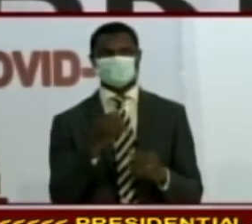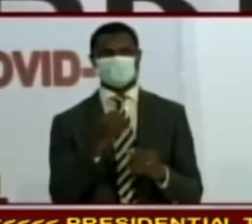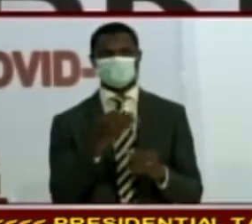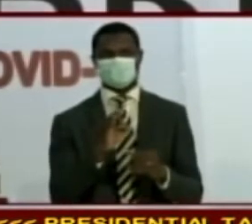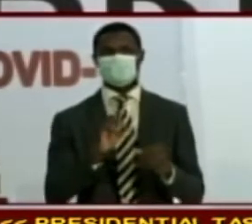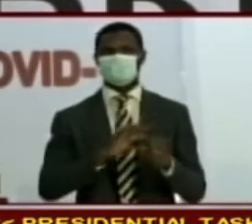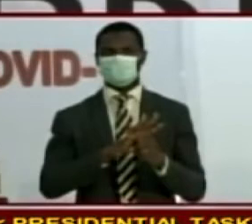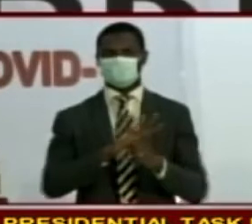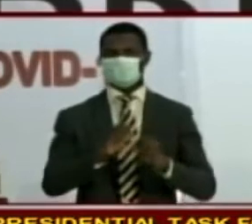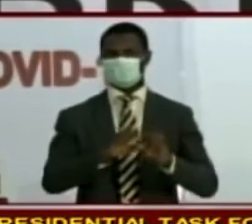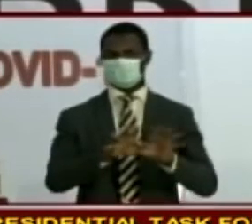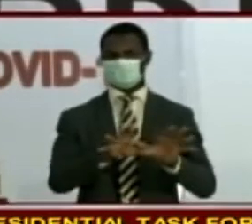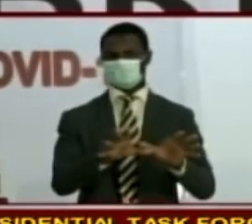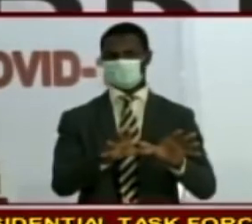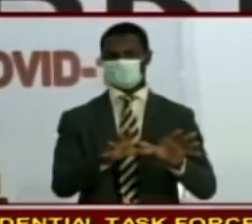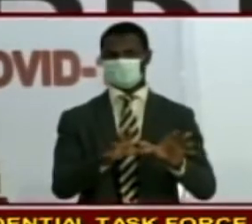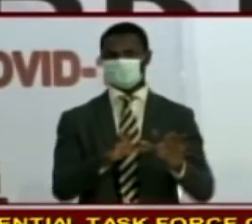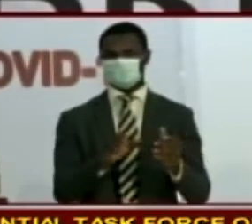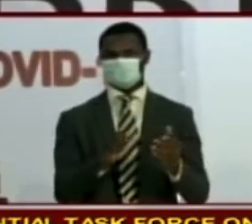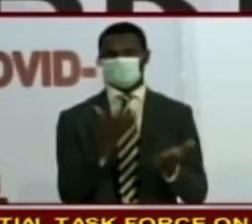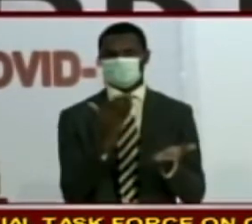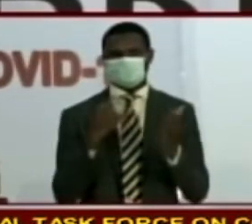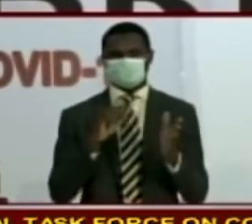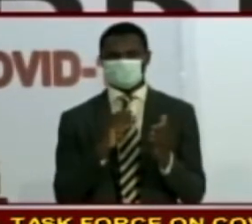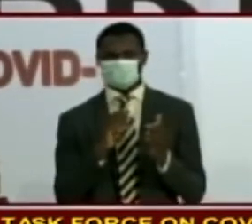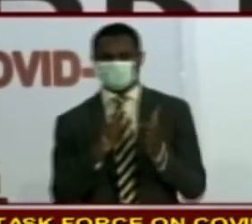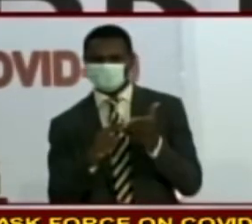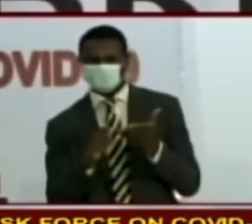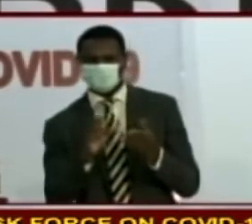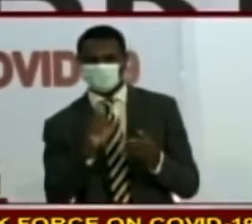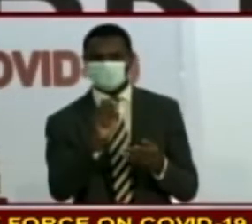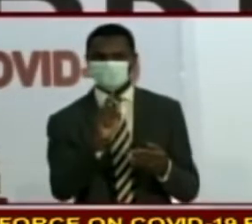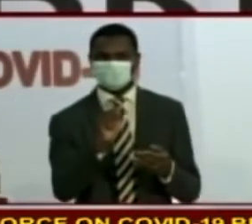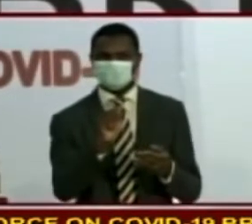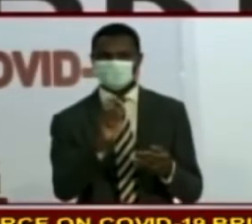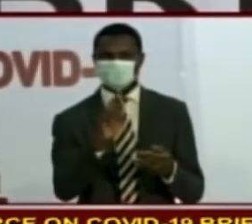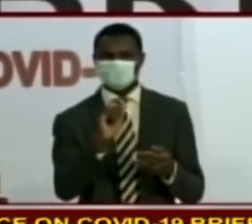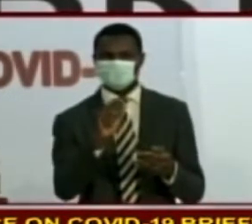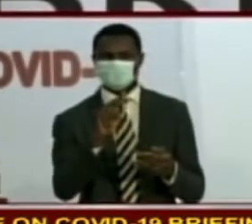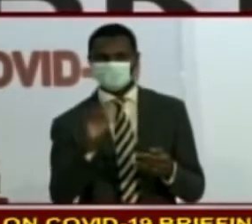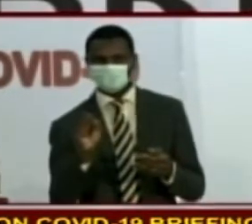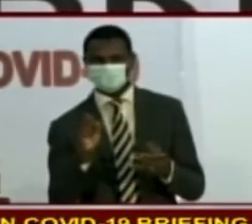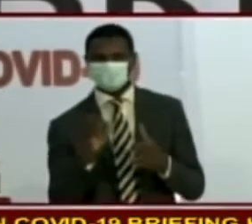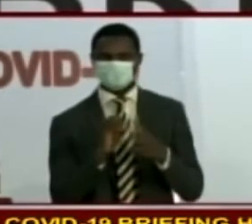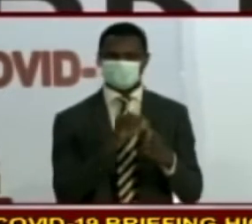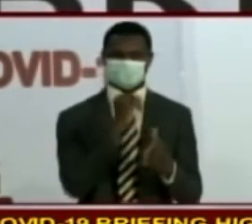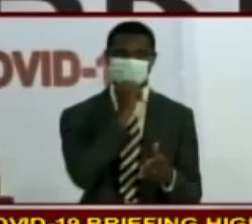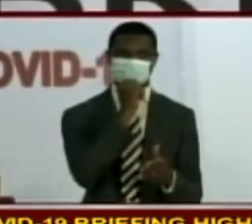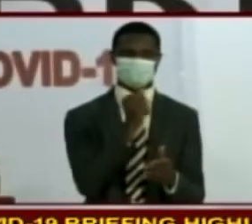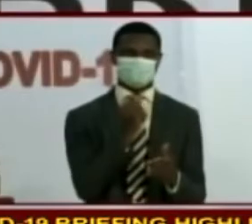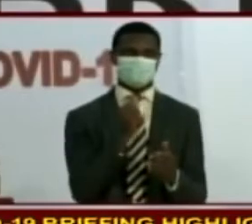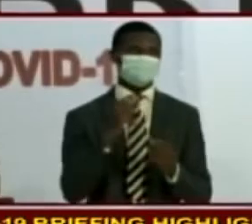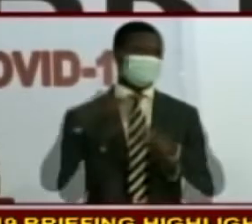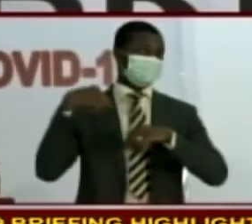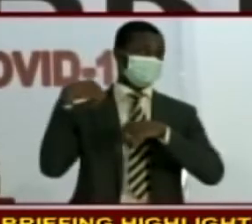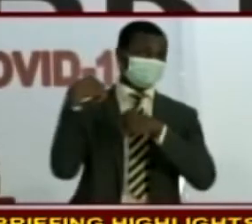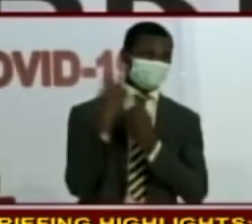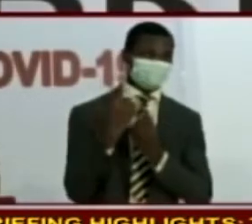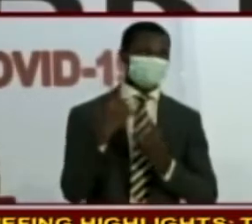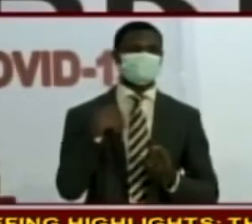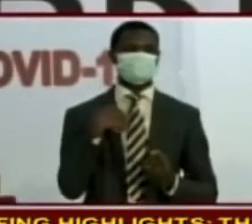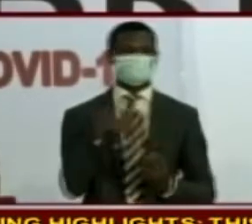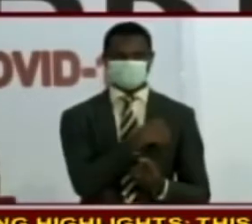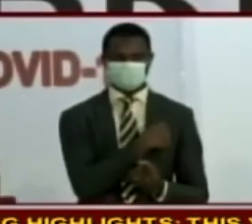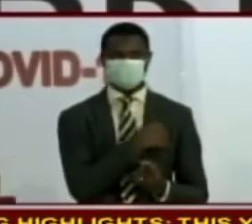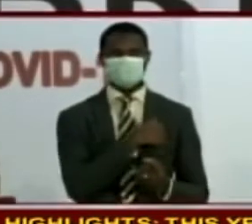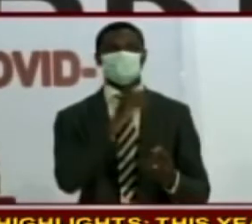not we are looking at these strains, so far, at the moment, there's no strong scientific evidence that the two